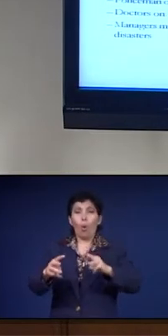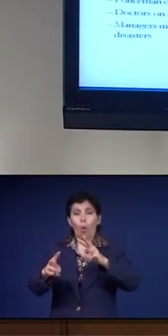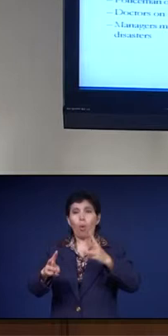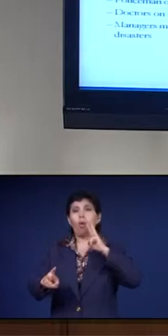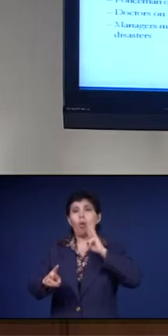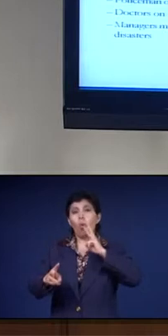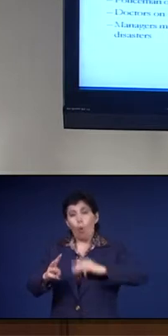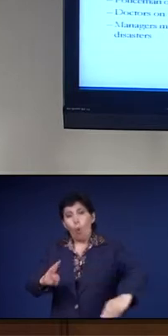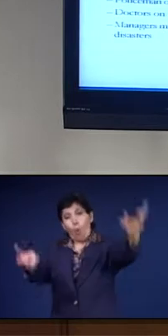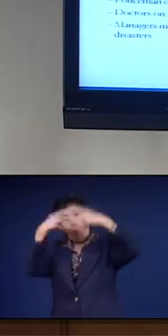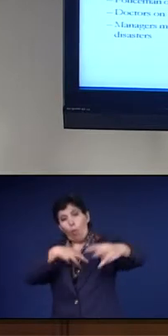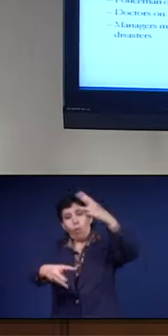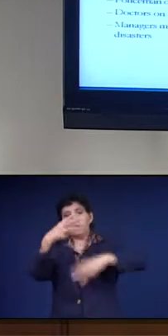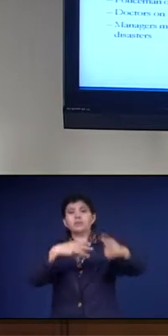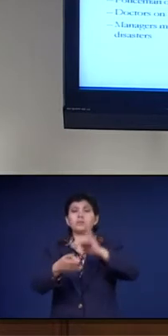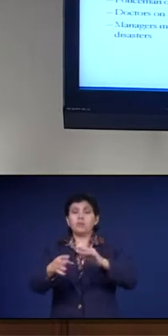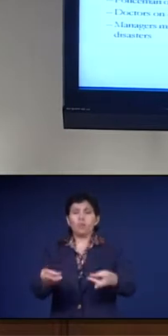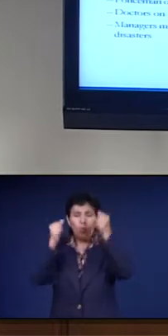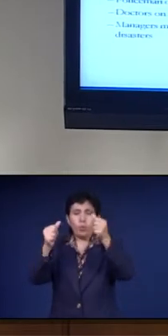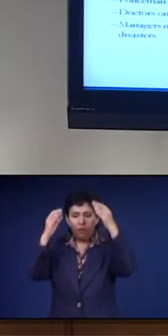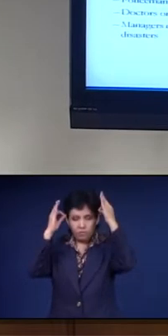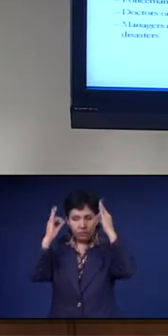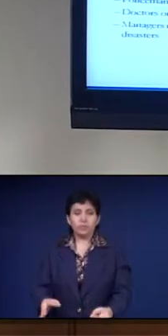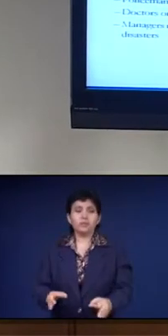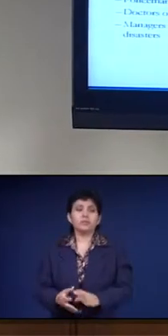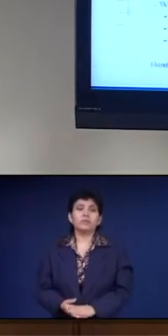make quick decisions on that.